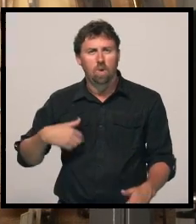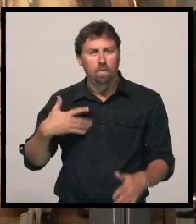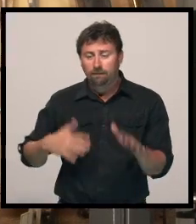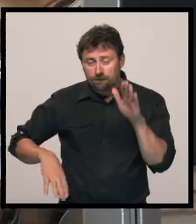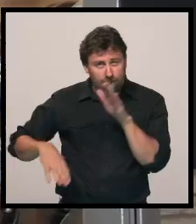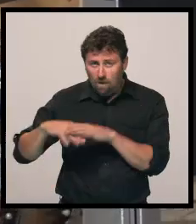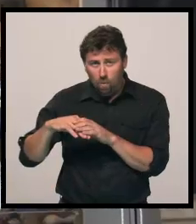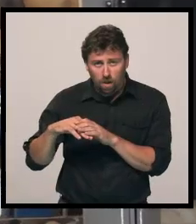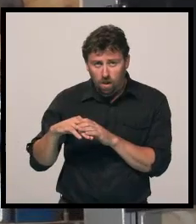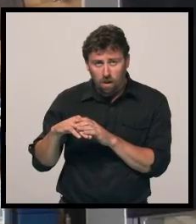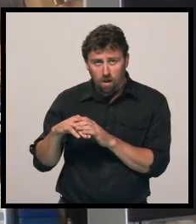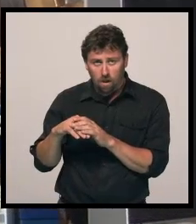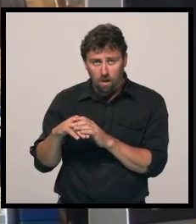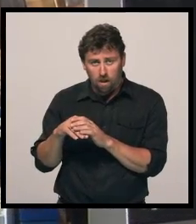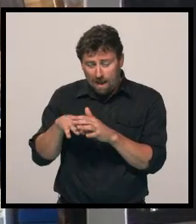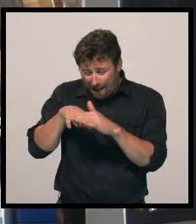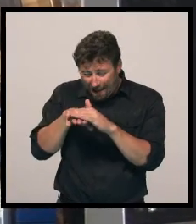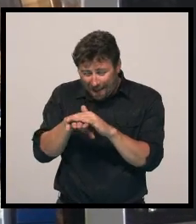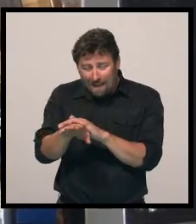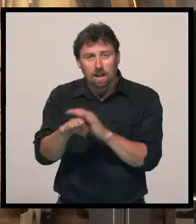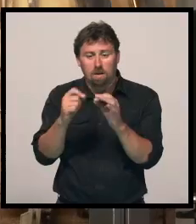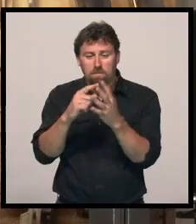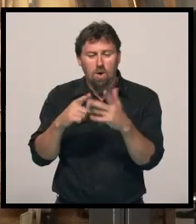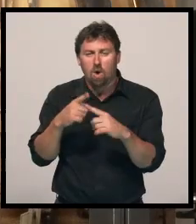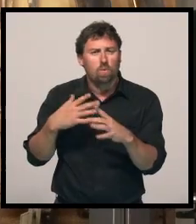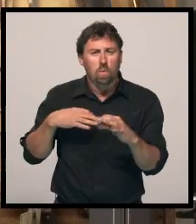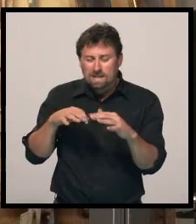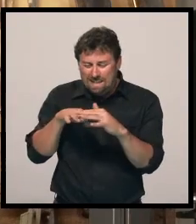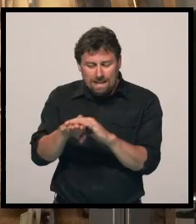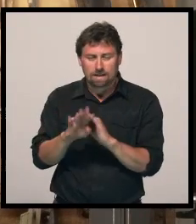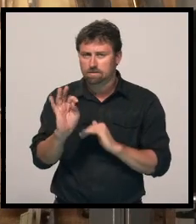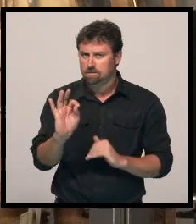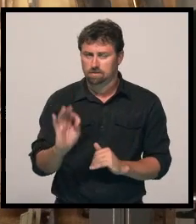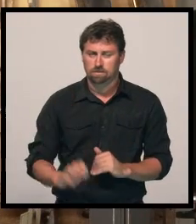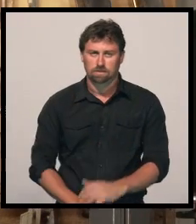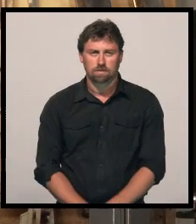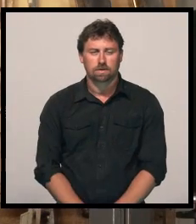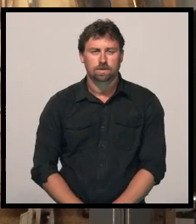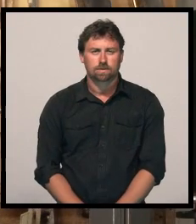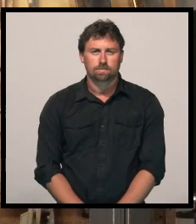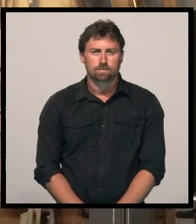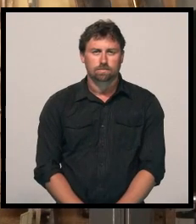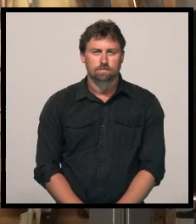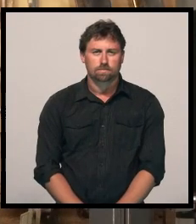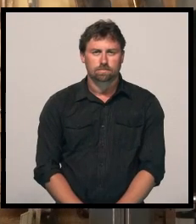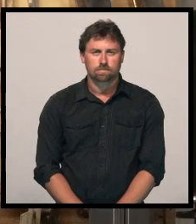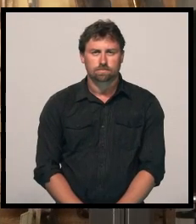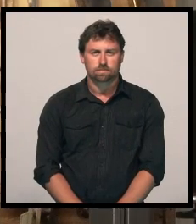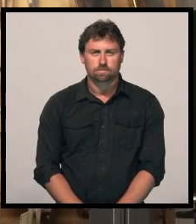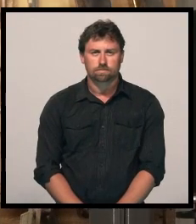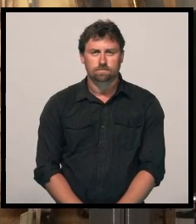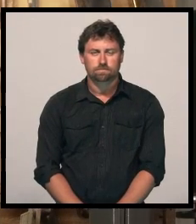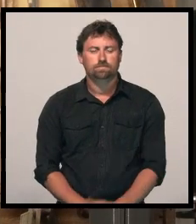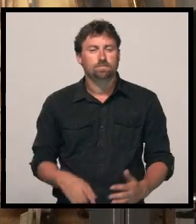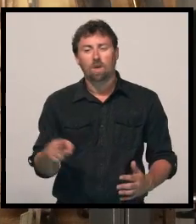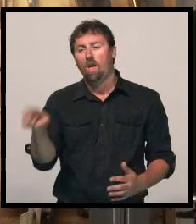way through into the internal of the box. And the way I work it out is, again, it's an eye